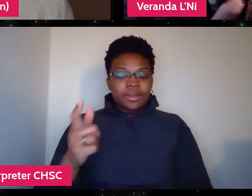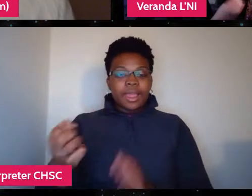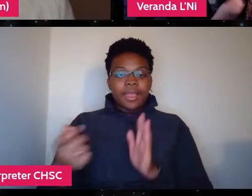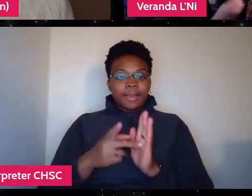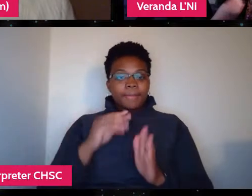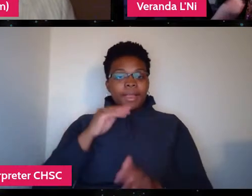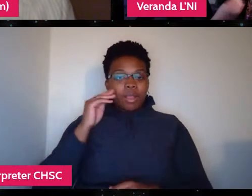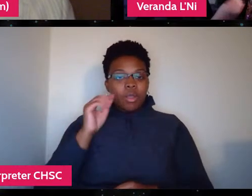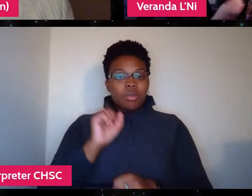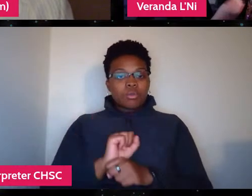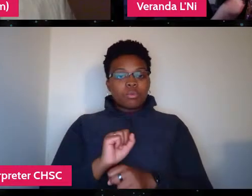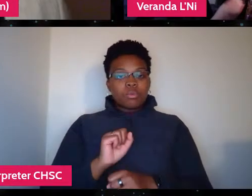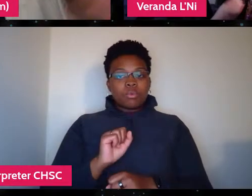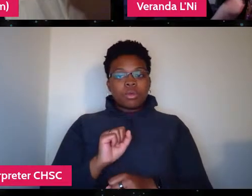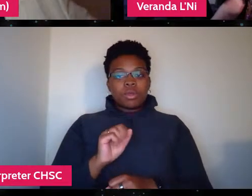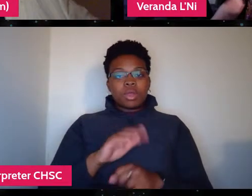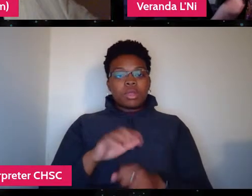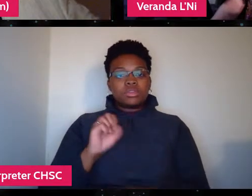on Swan Song,